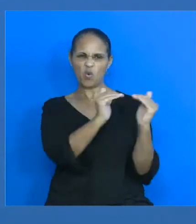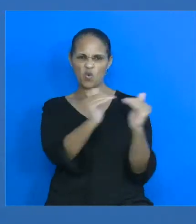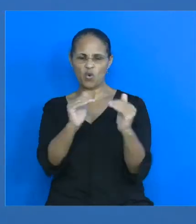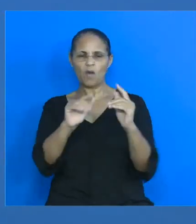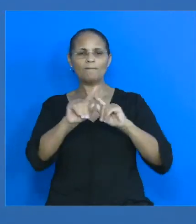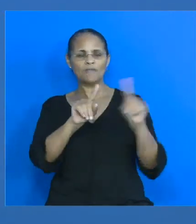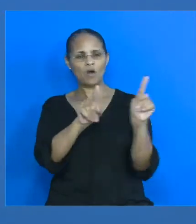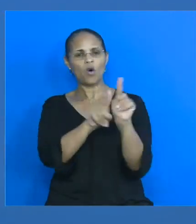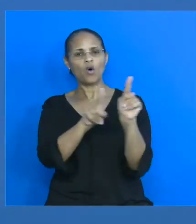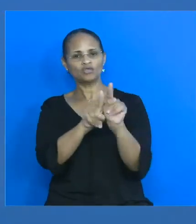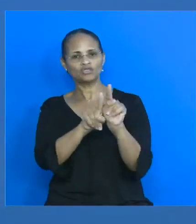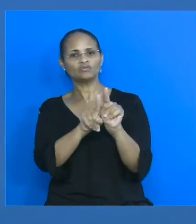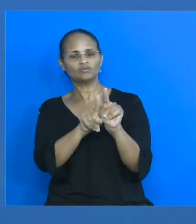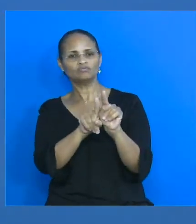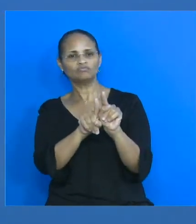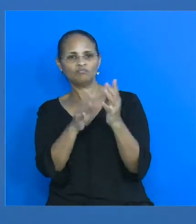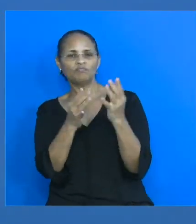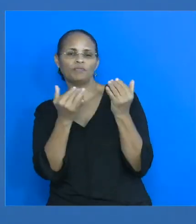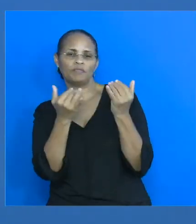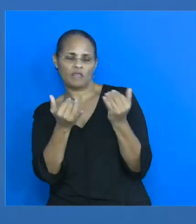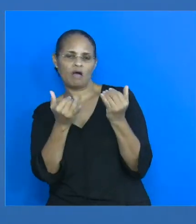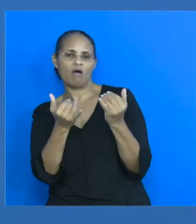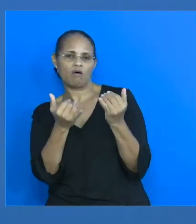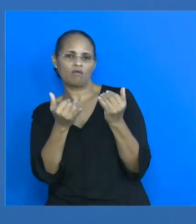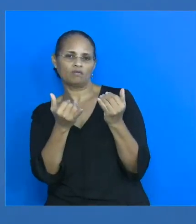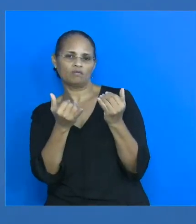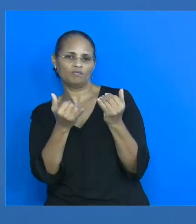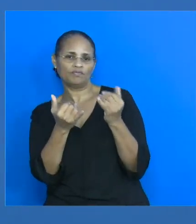But I also, at the same points in time that we